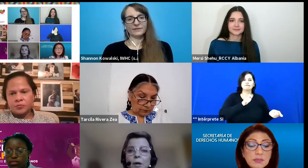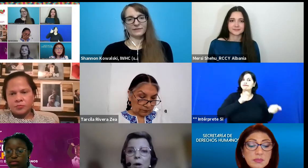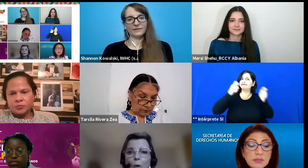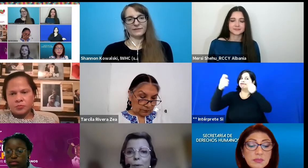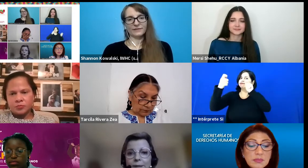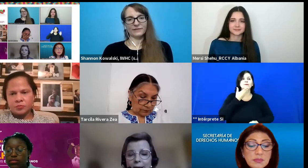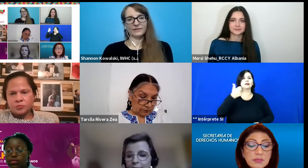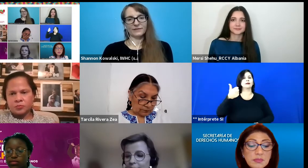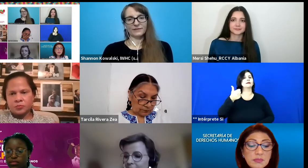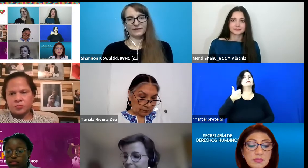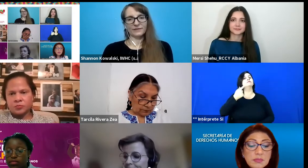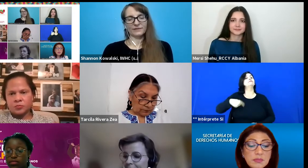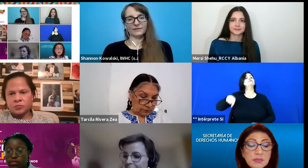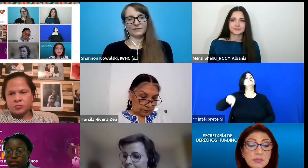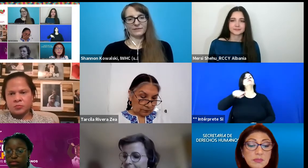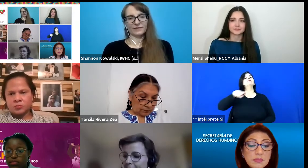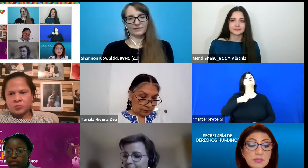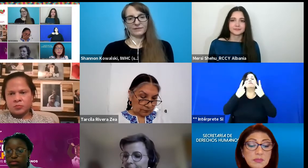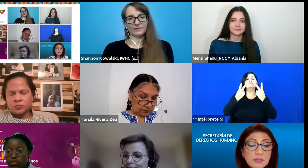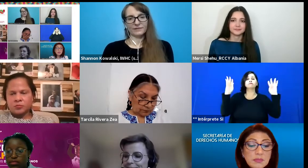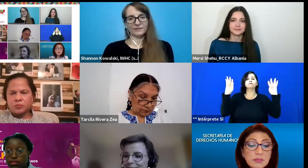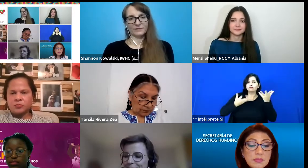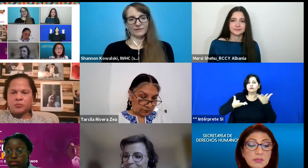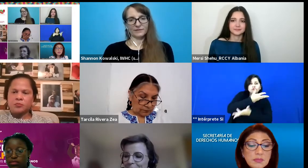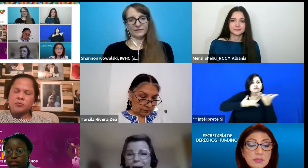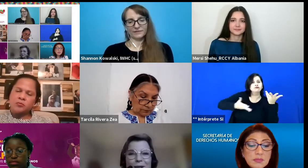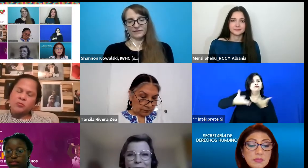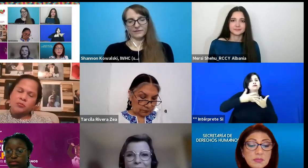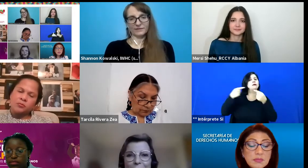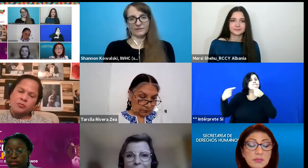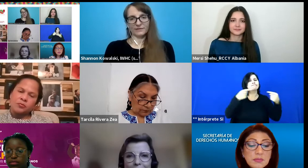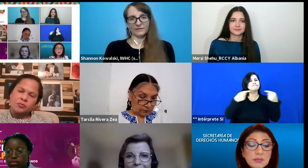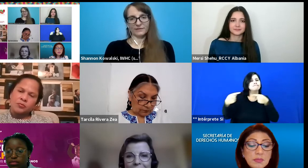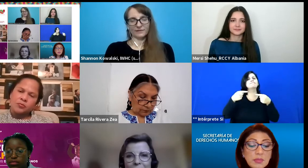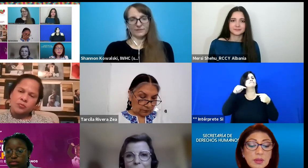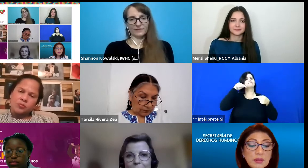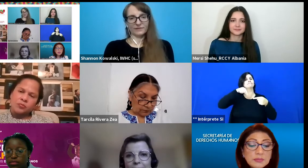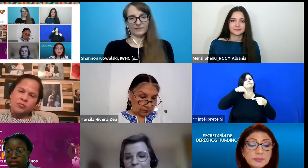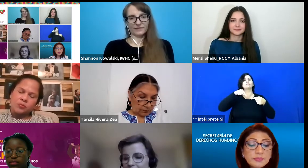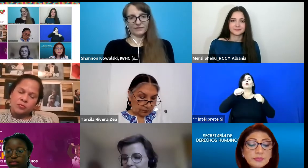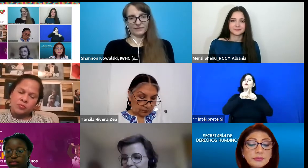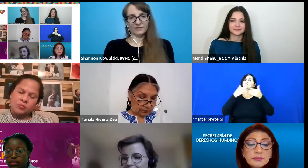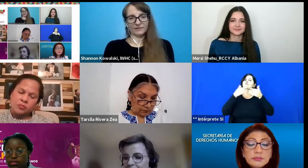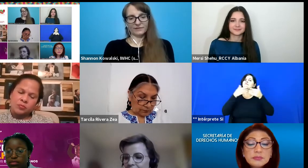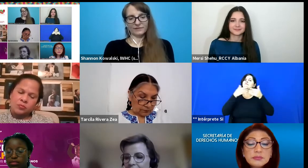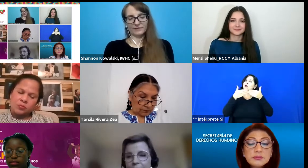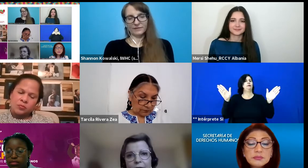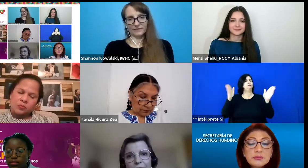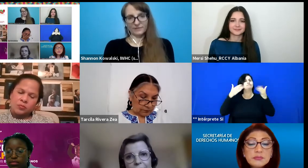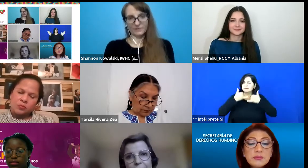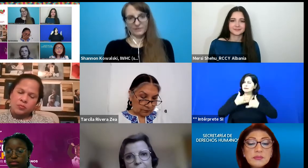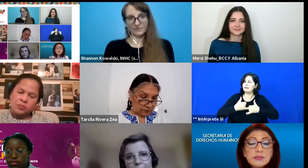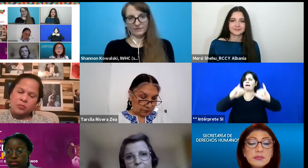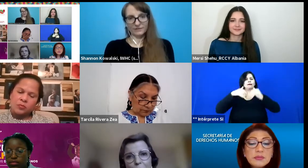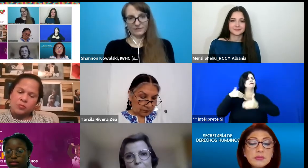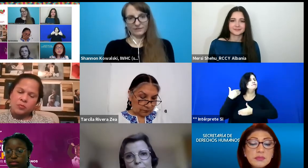ongoing open dialogue. And my colleague from Albania, you made, I think, a